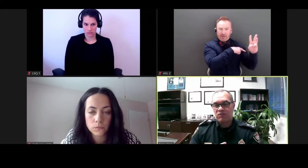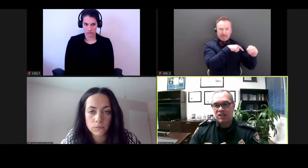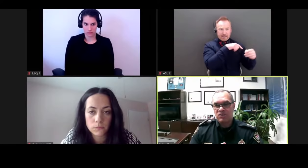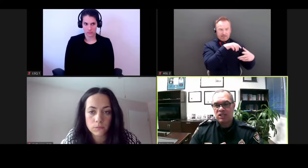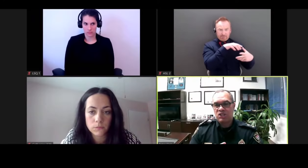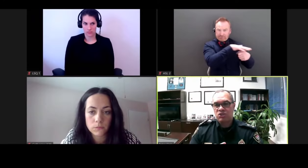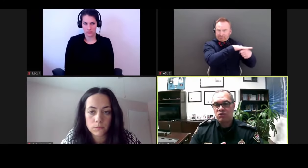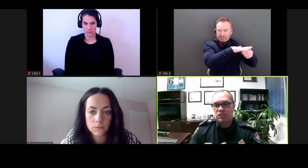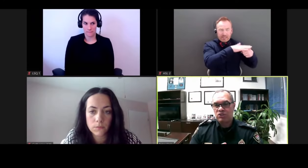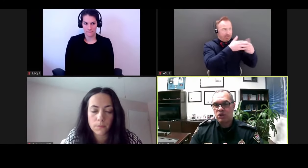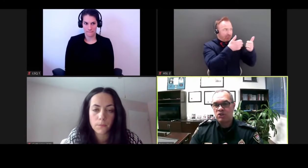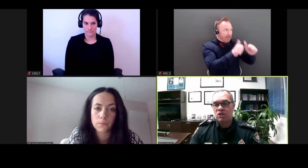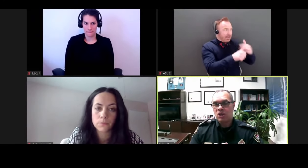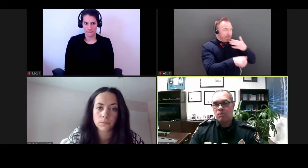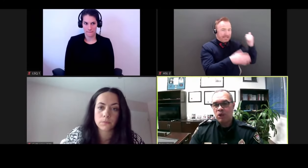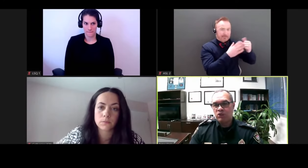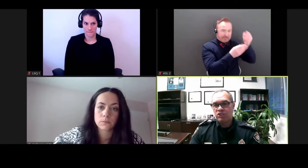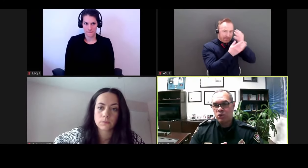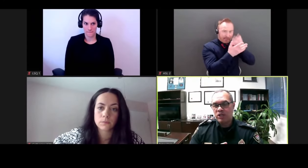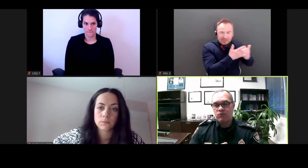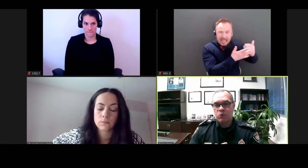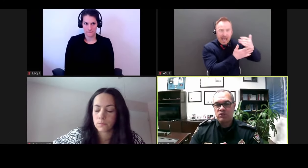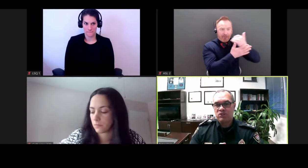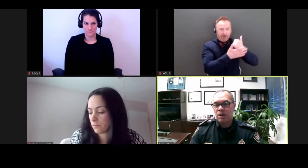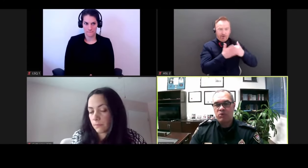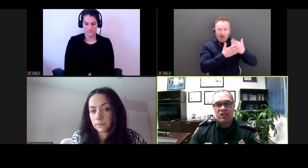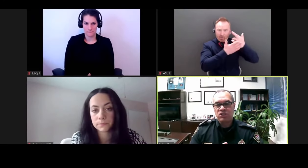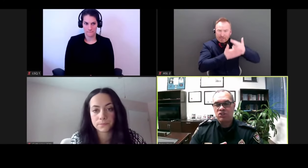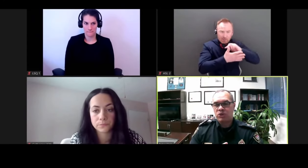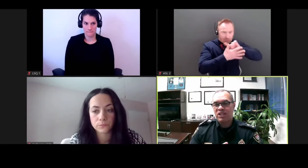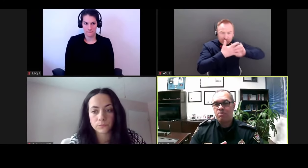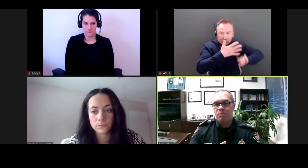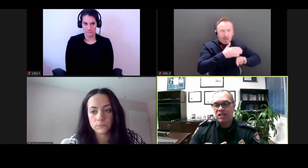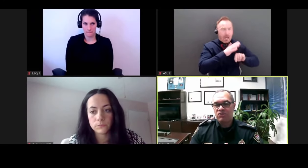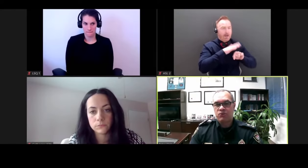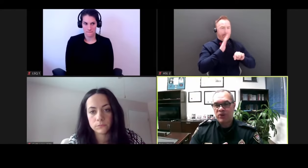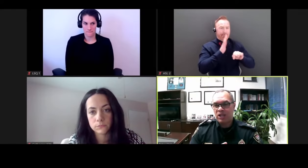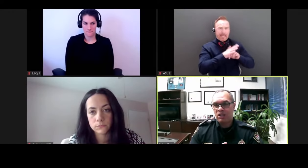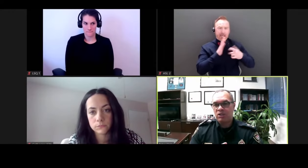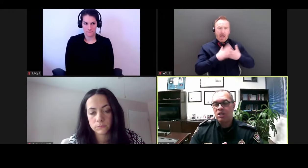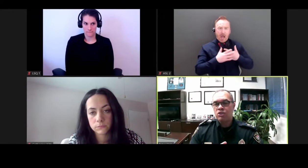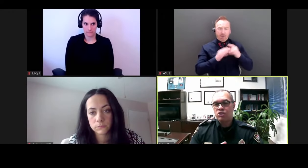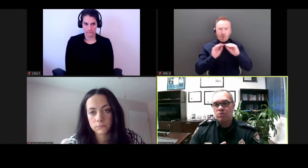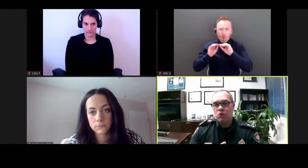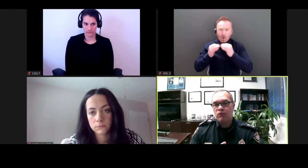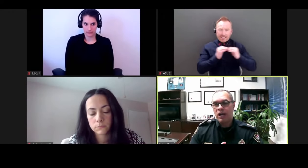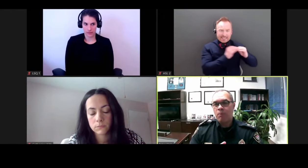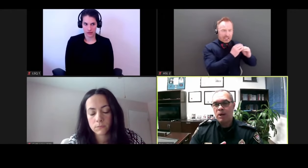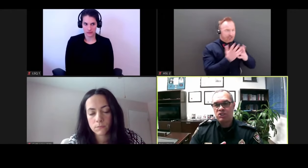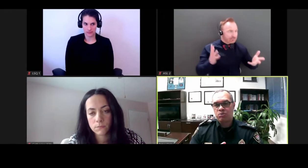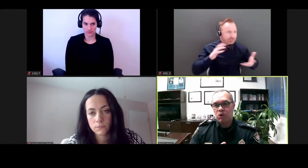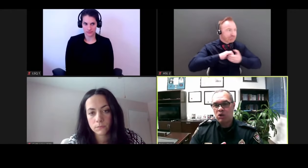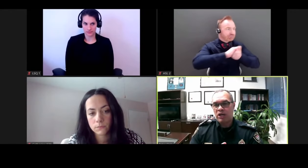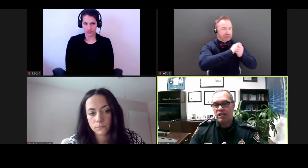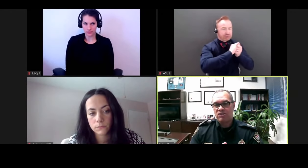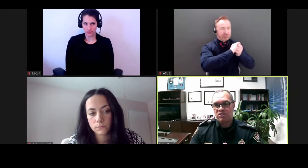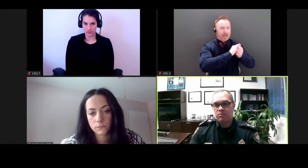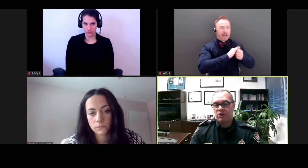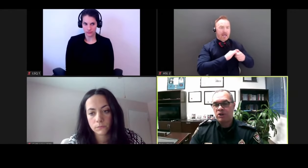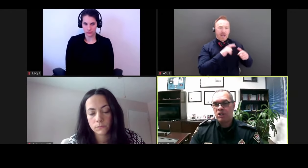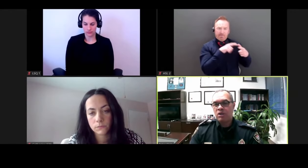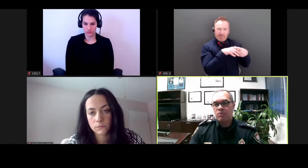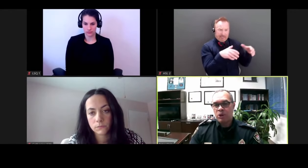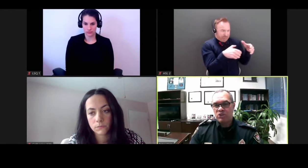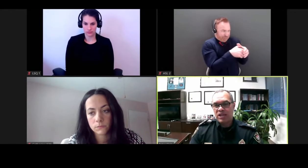gathering, investigation, resource, multi-joint forces operations, within minutes failed to move a much smaller and